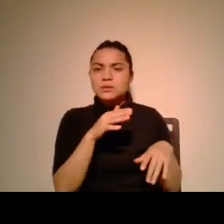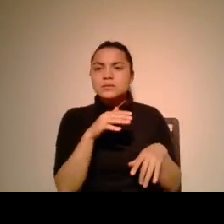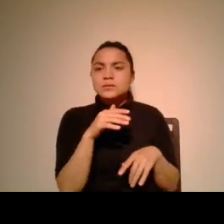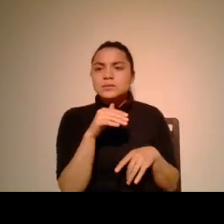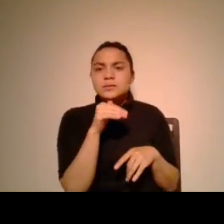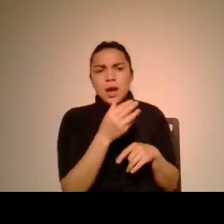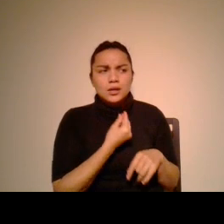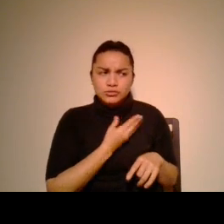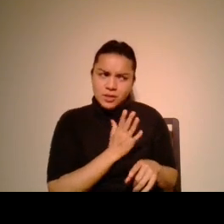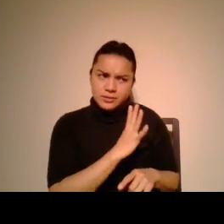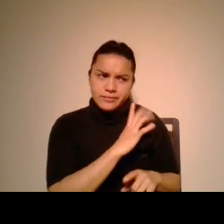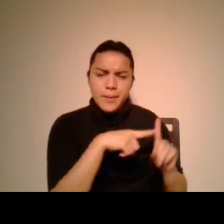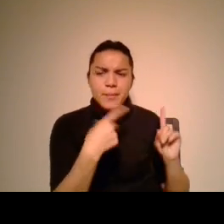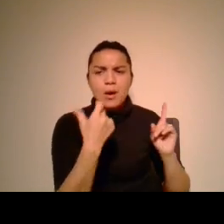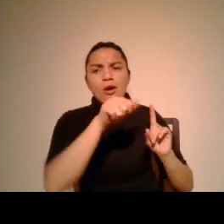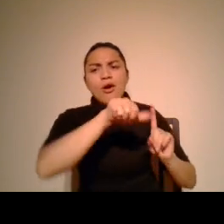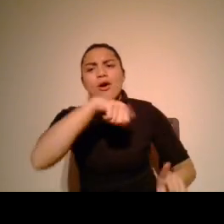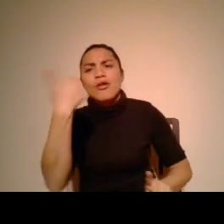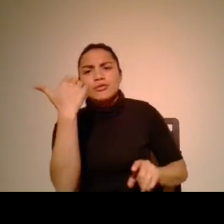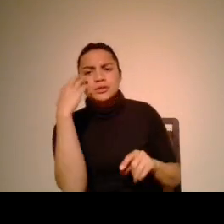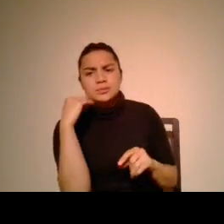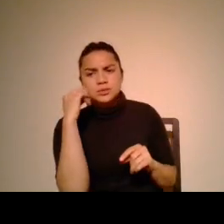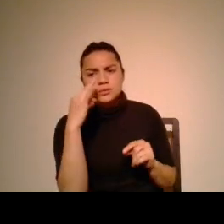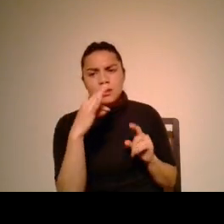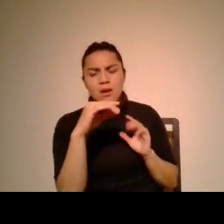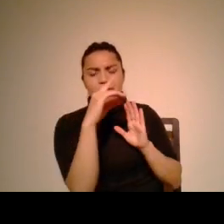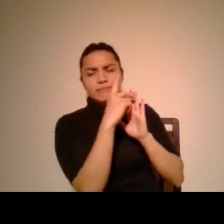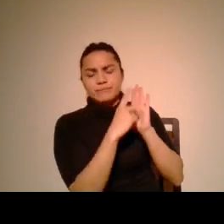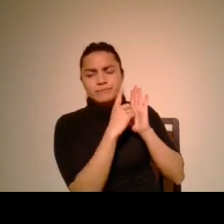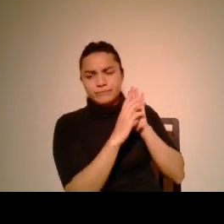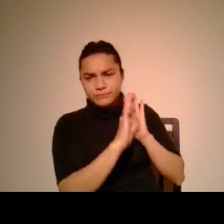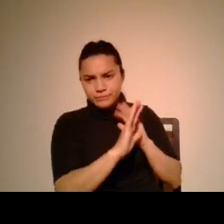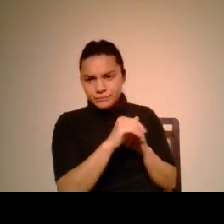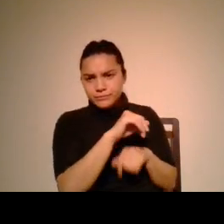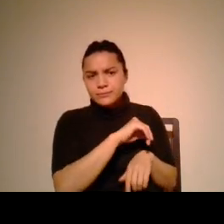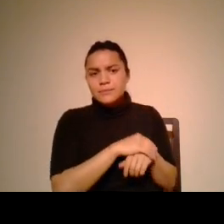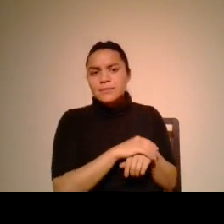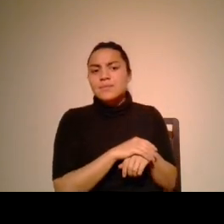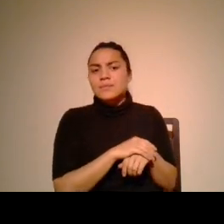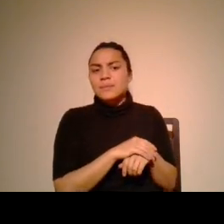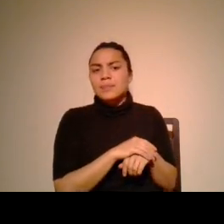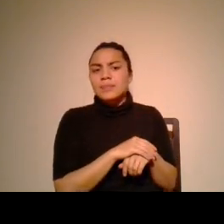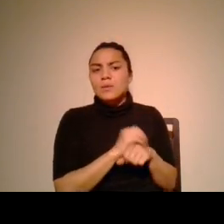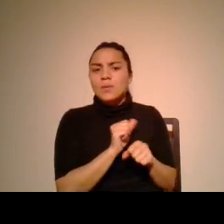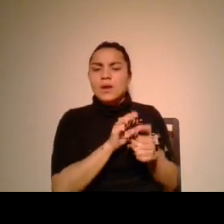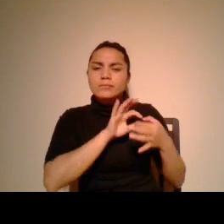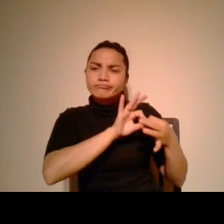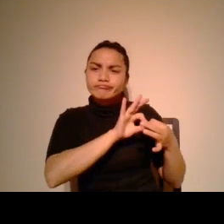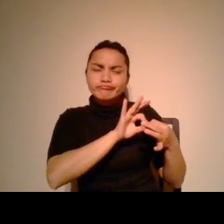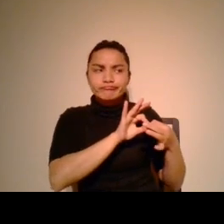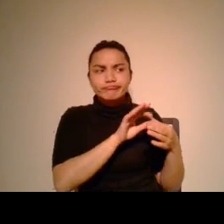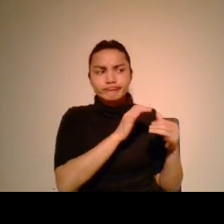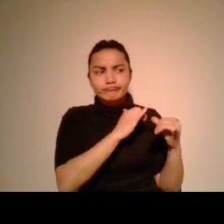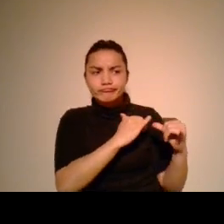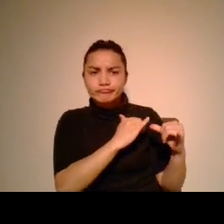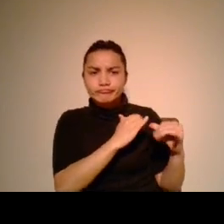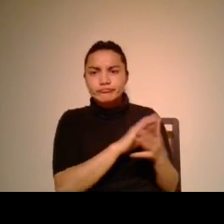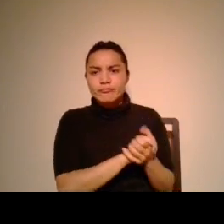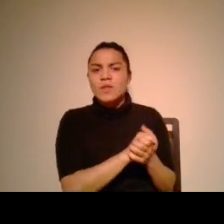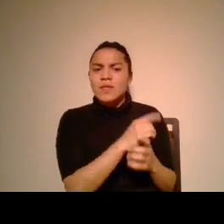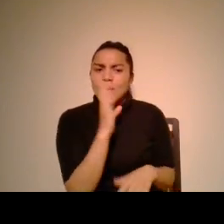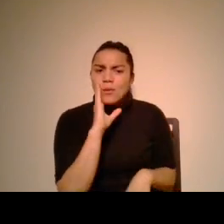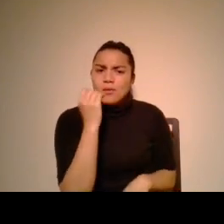way to connect with your advisor. And it means that your advisor is going to ideally be understanding